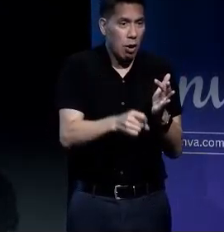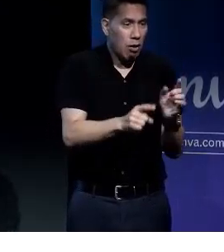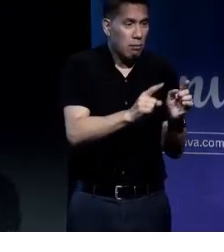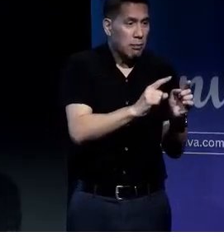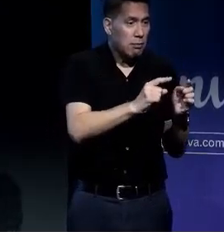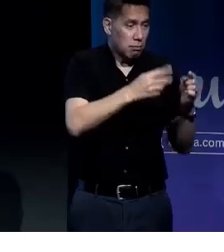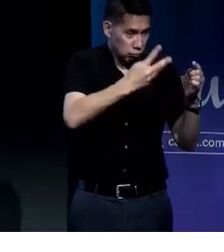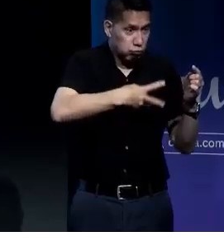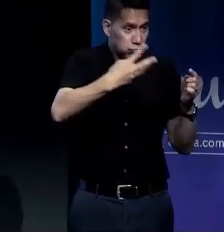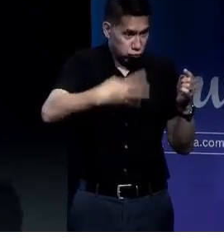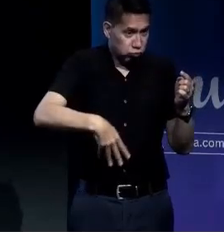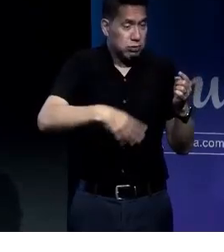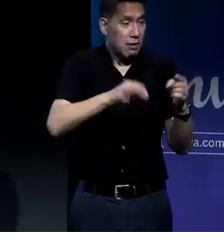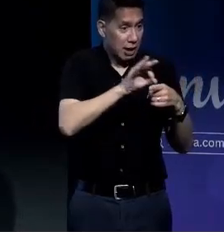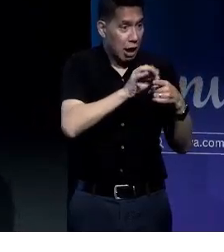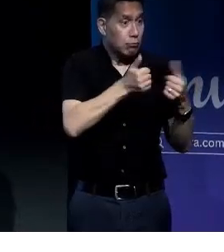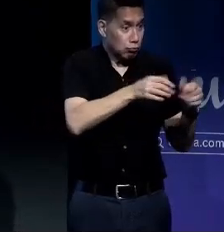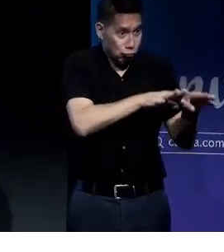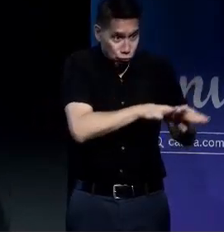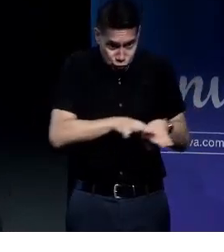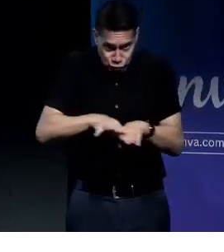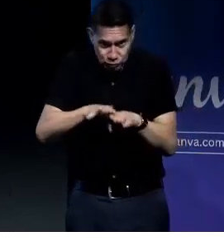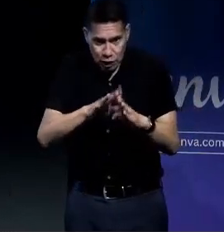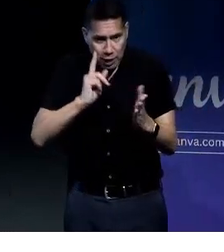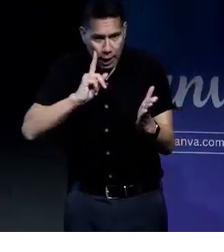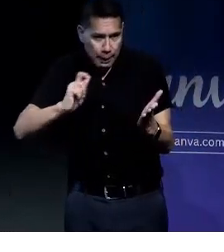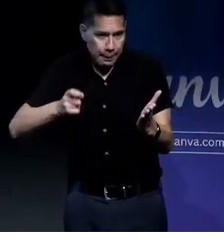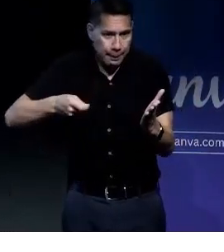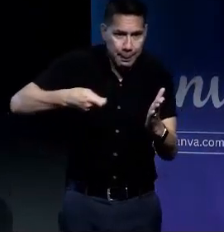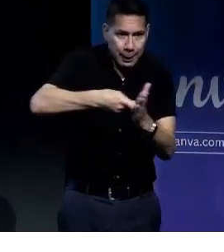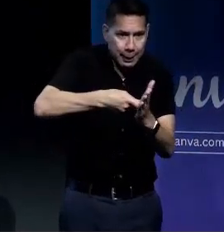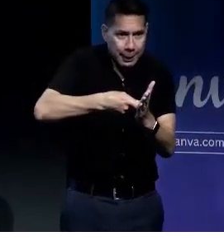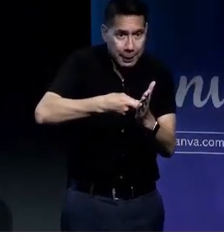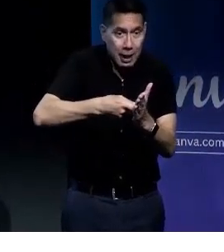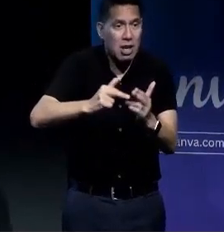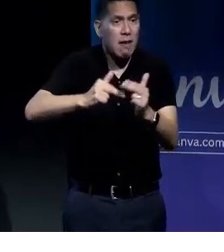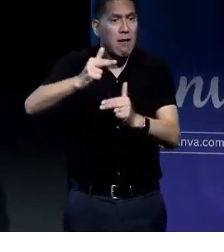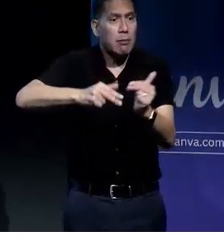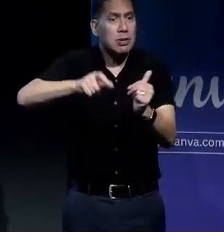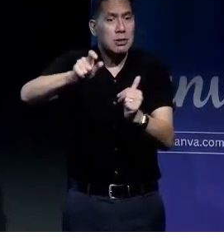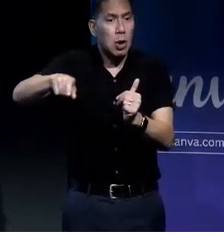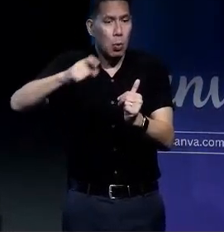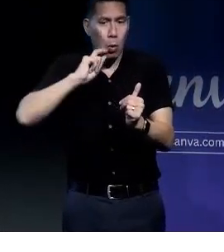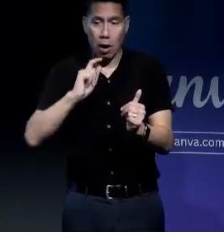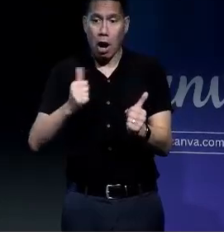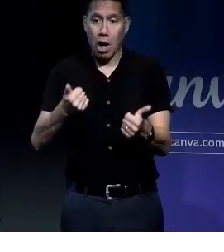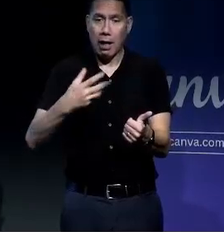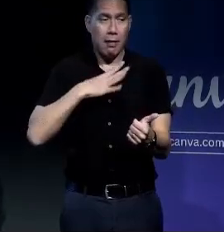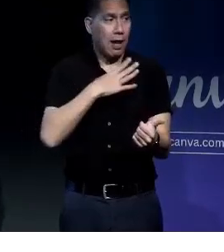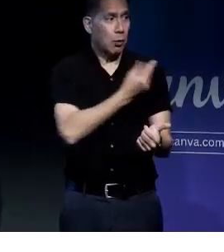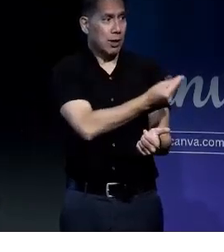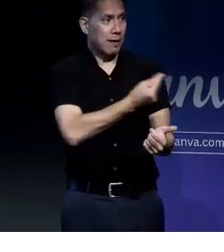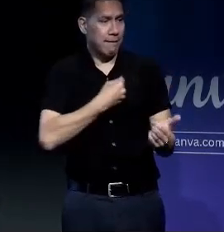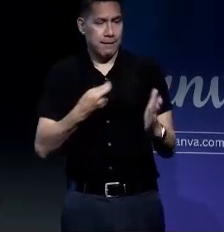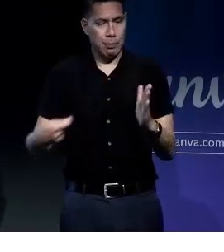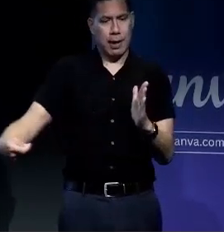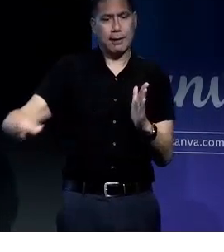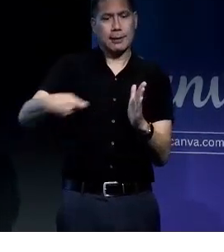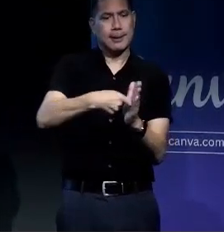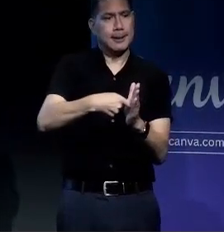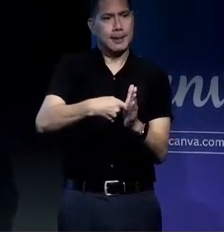colours, you can plug it in, and the developers will like just plug it into the theme file,